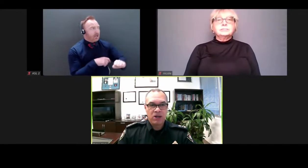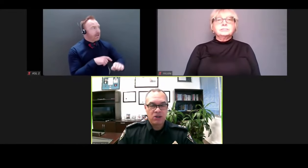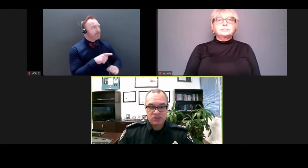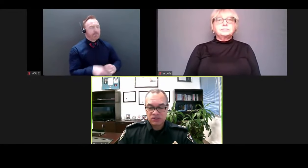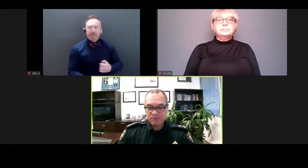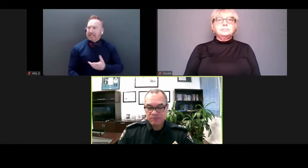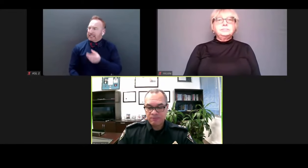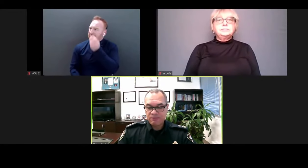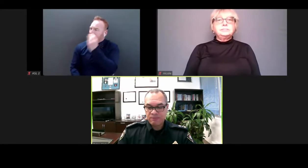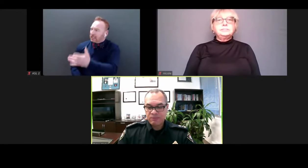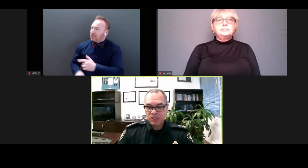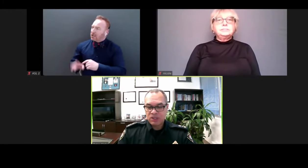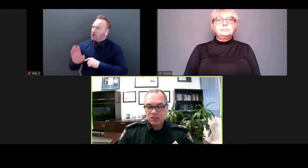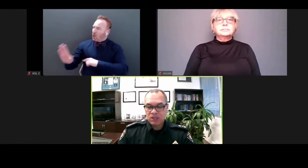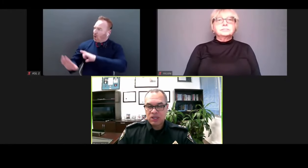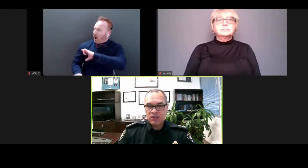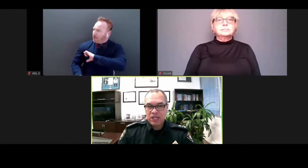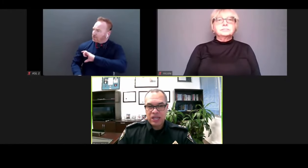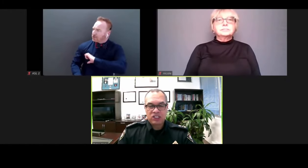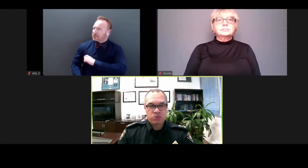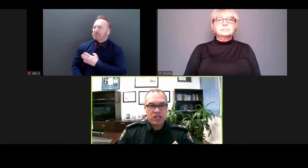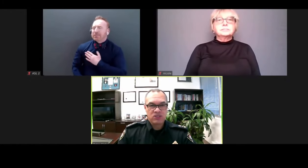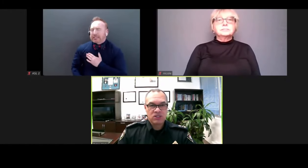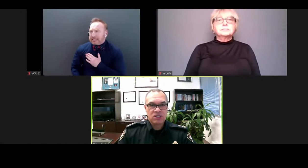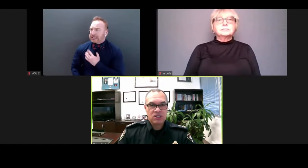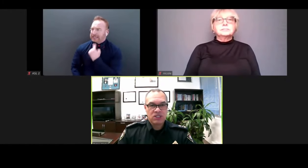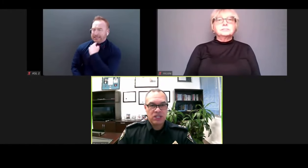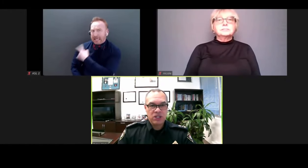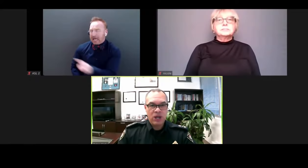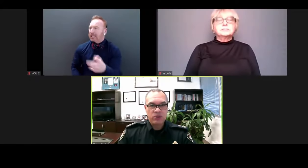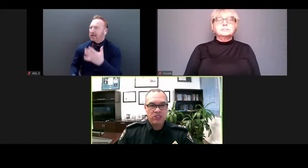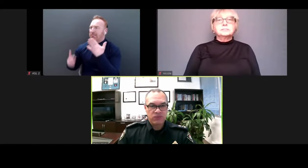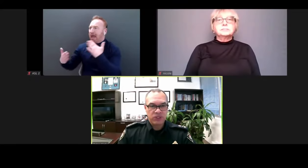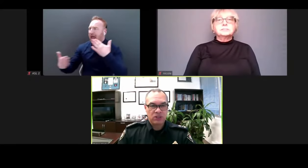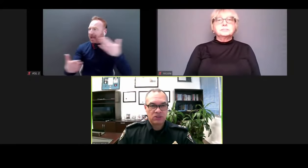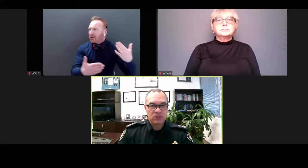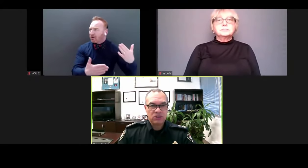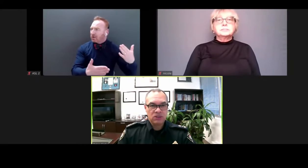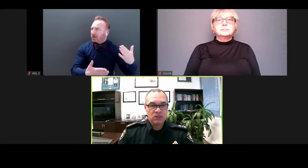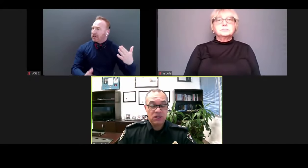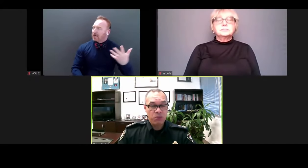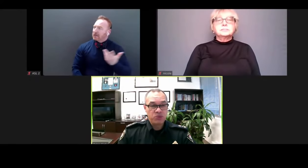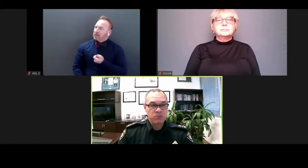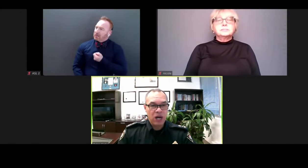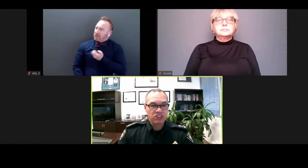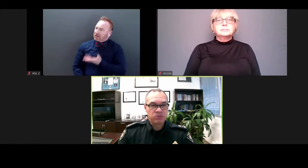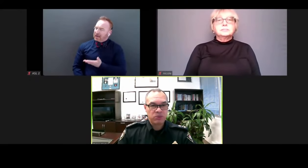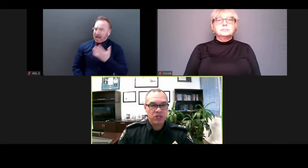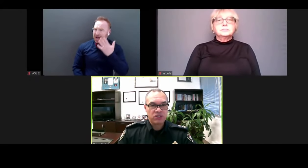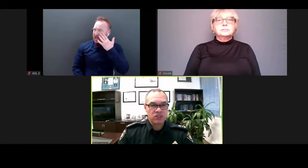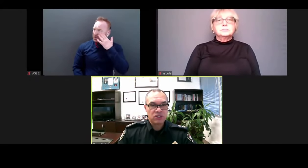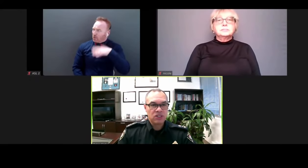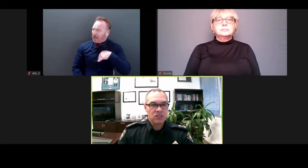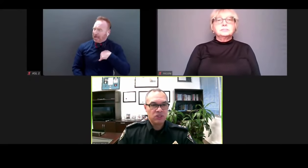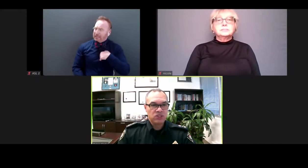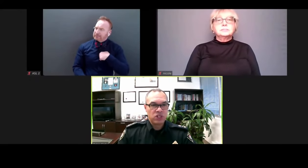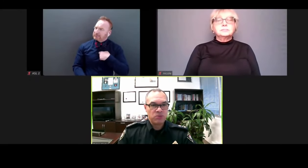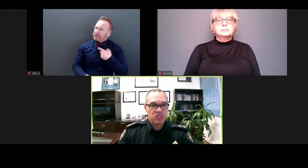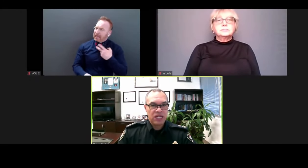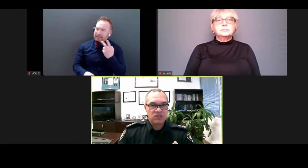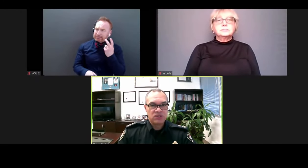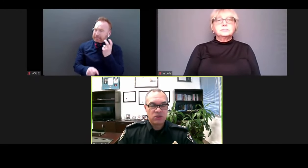our partners. They again expressed that they knew how difficult, almost impossible it was for